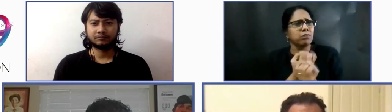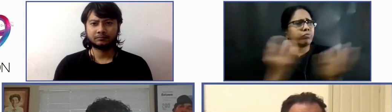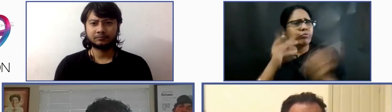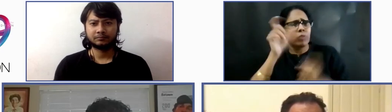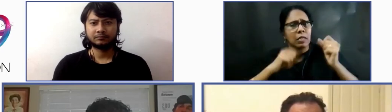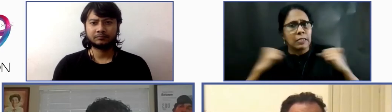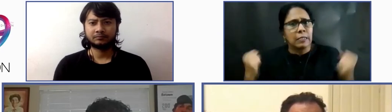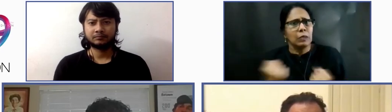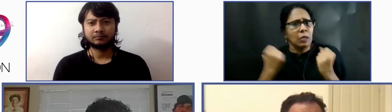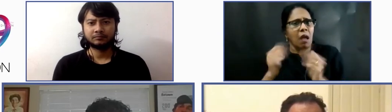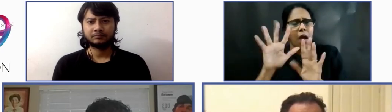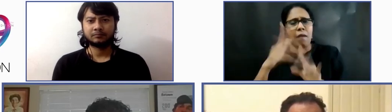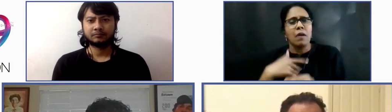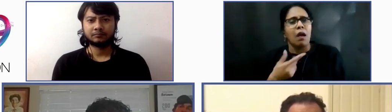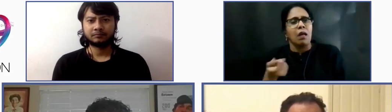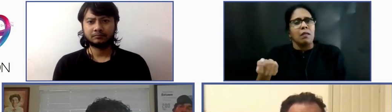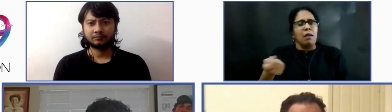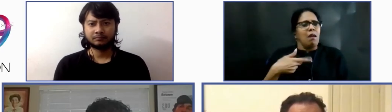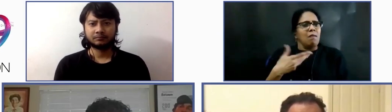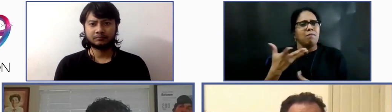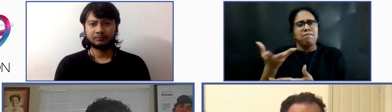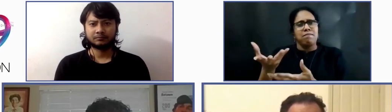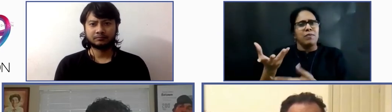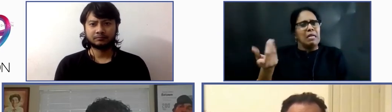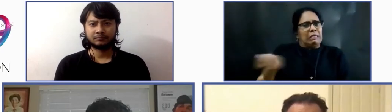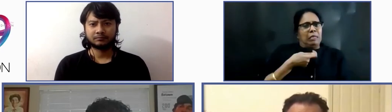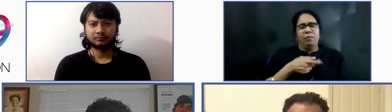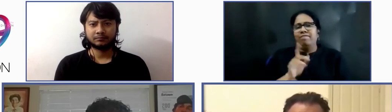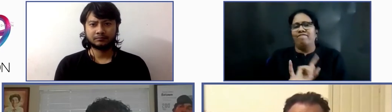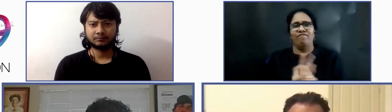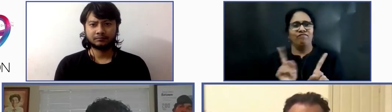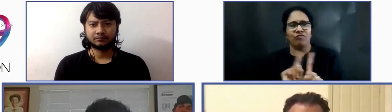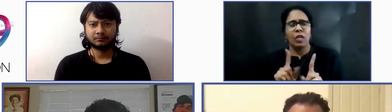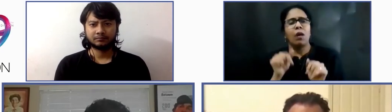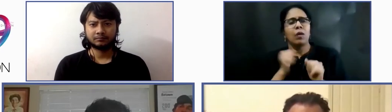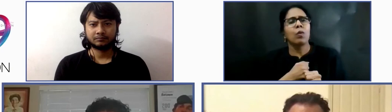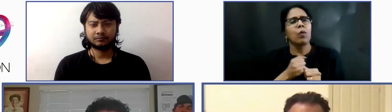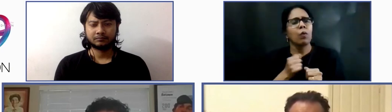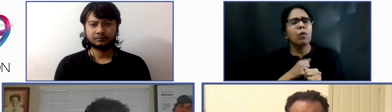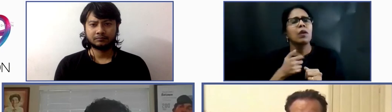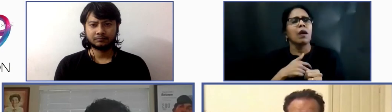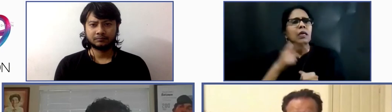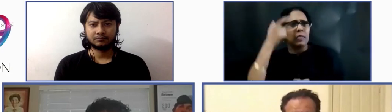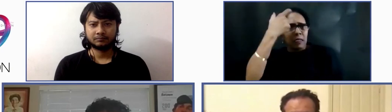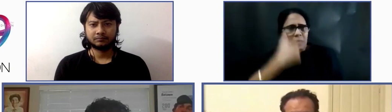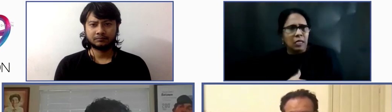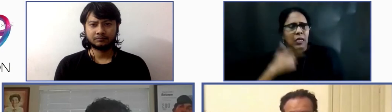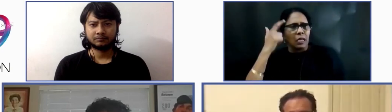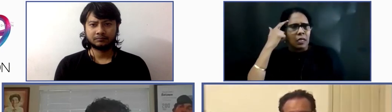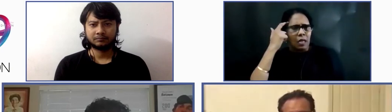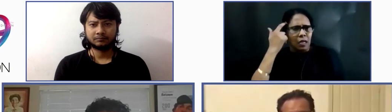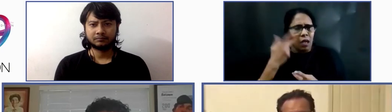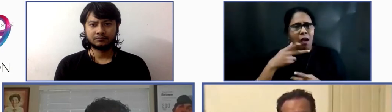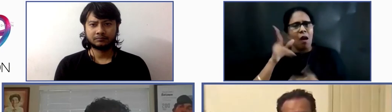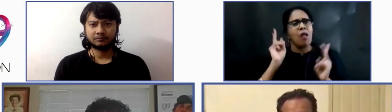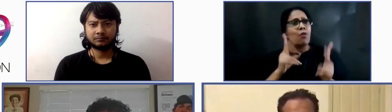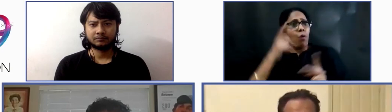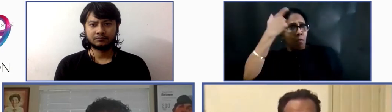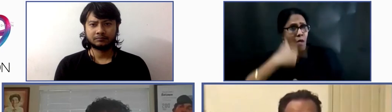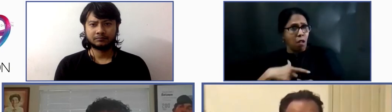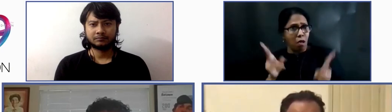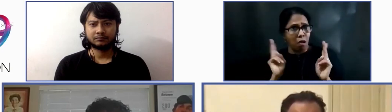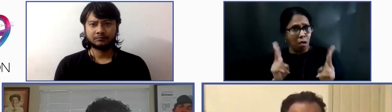But we need to understand our own sense of schizophrenia when we are completely normal. You know